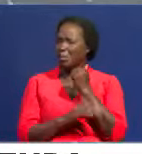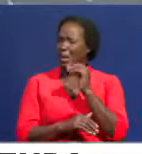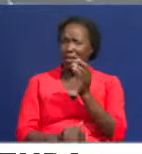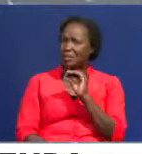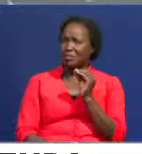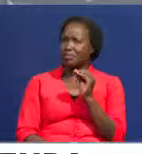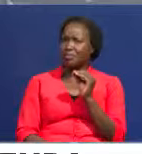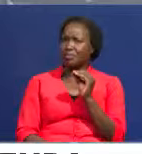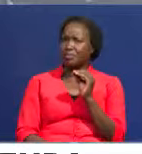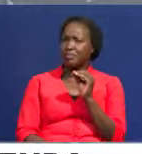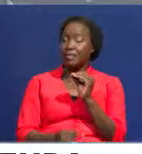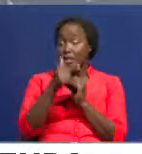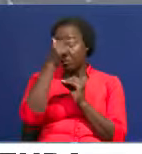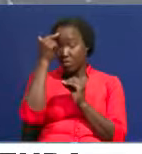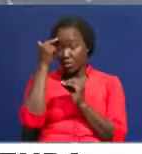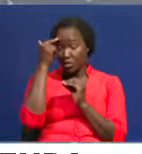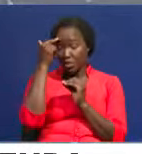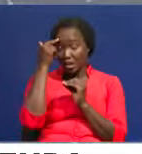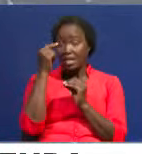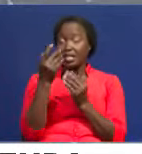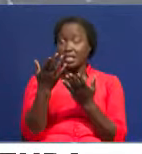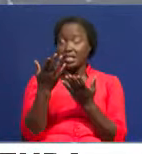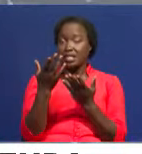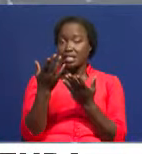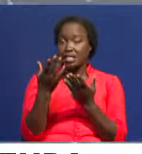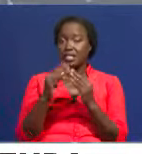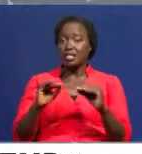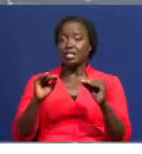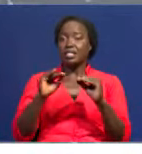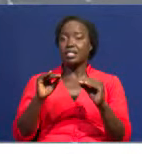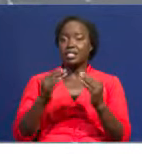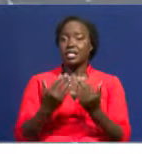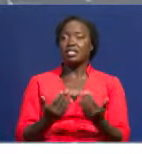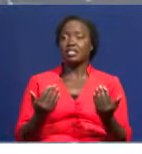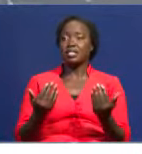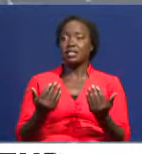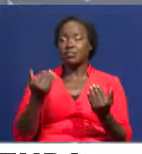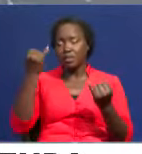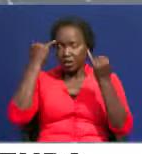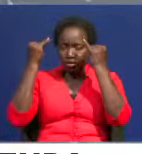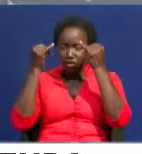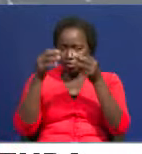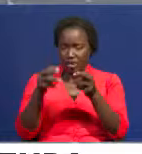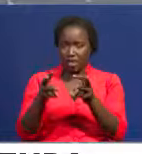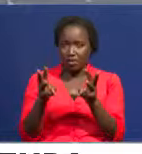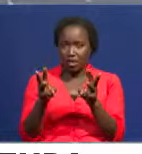idea because it instilled the aspect of our kids being innovative in a way,